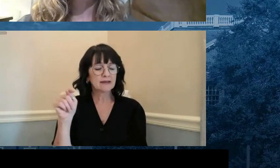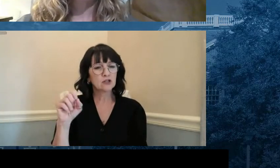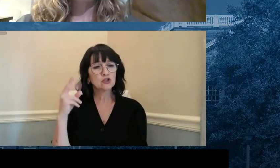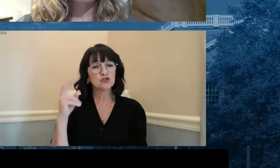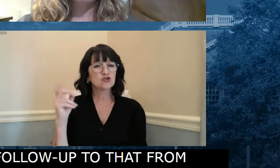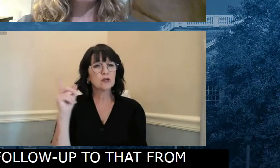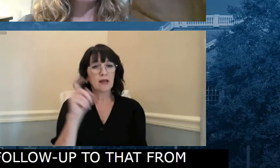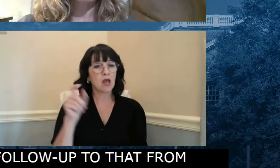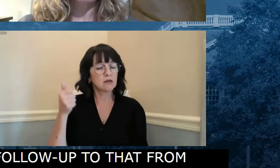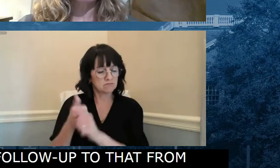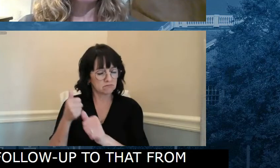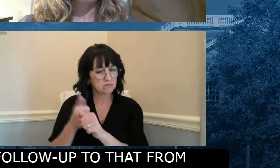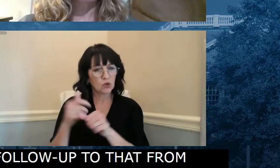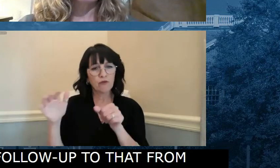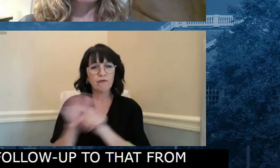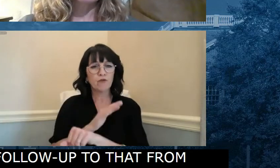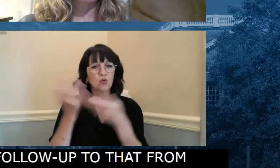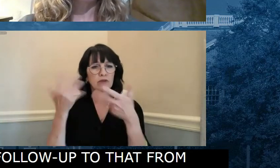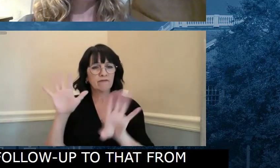she's fully vaccinated against